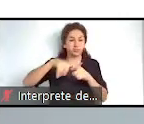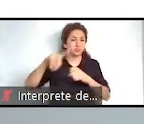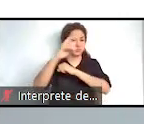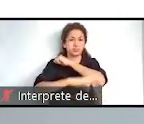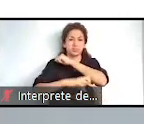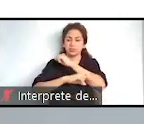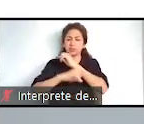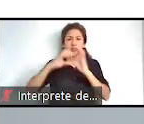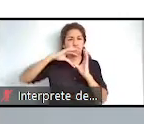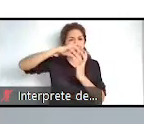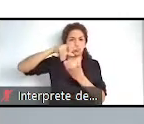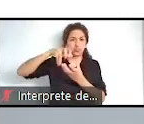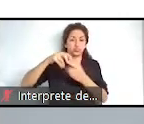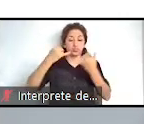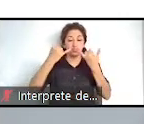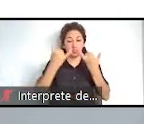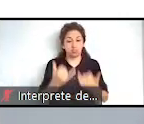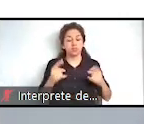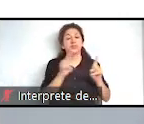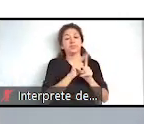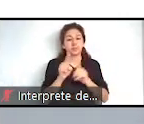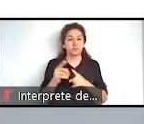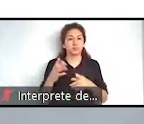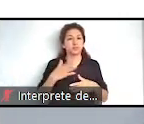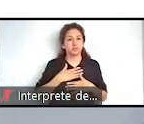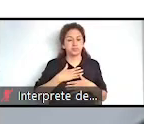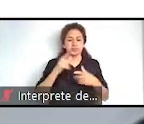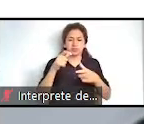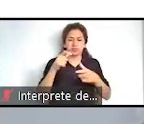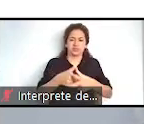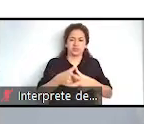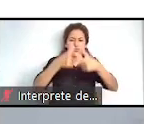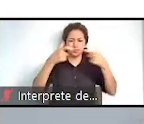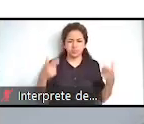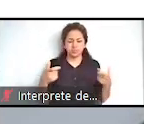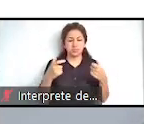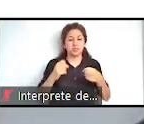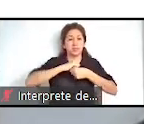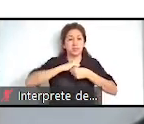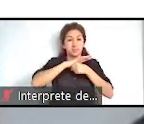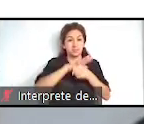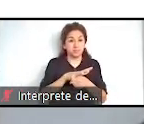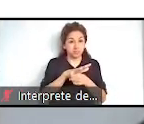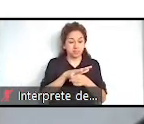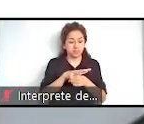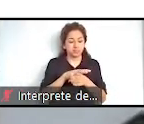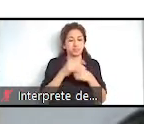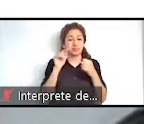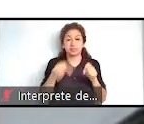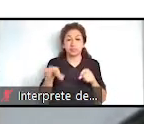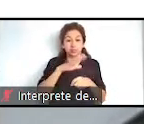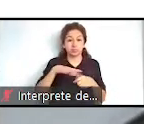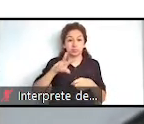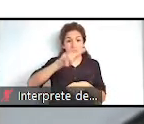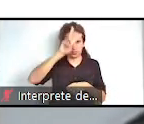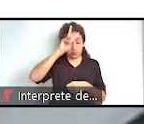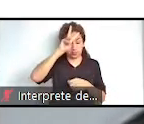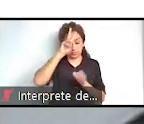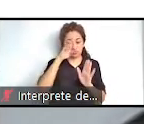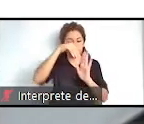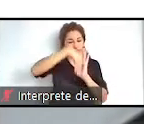to be fought in my country and throughout the world and i want to sell it riser today with a great pandemic and that